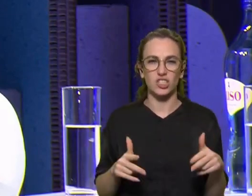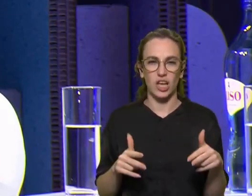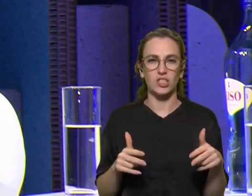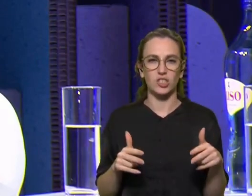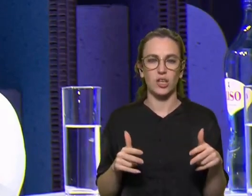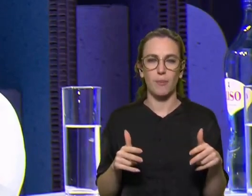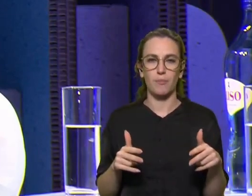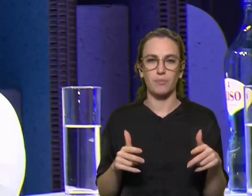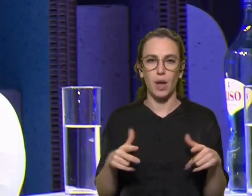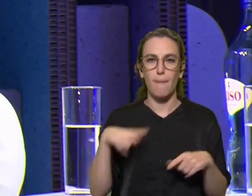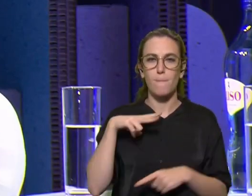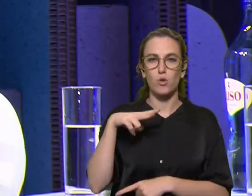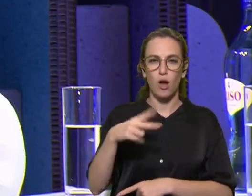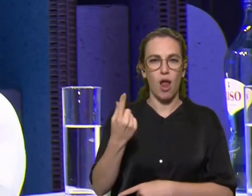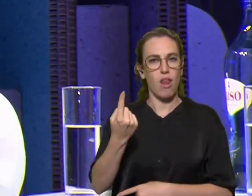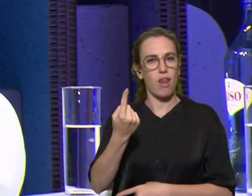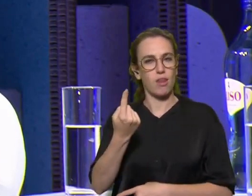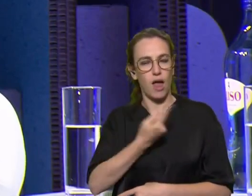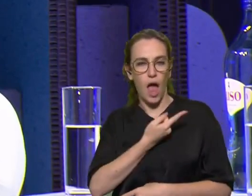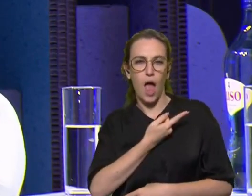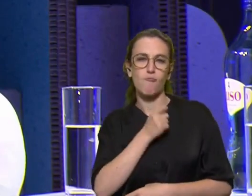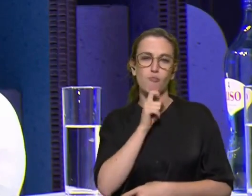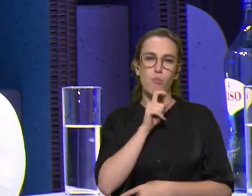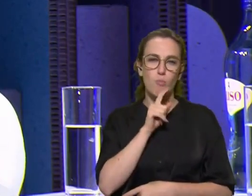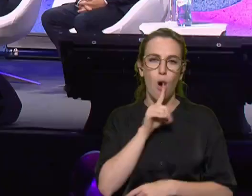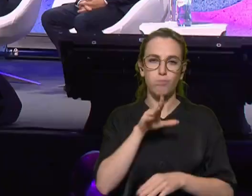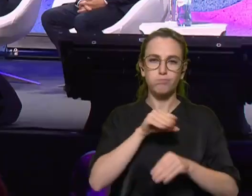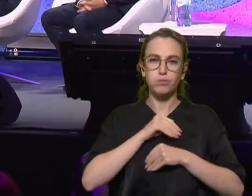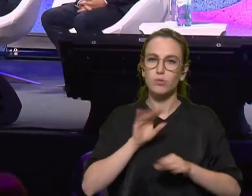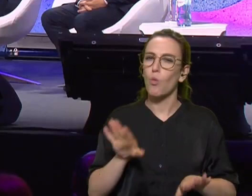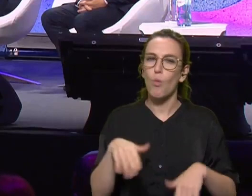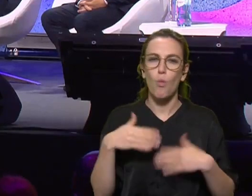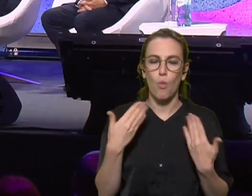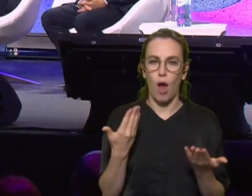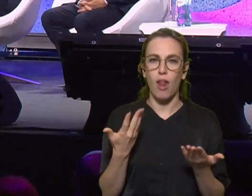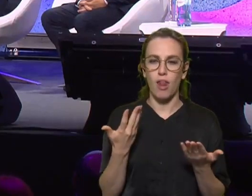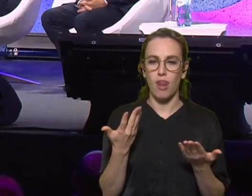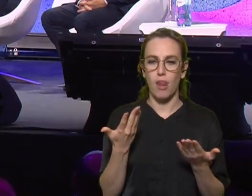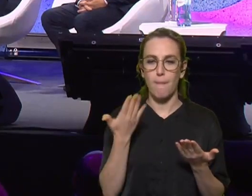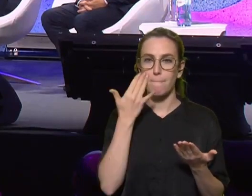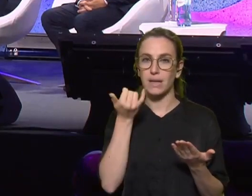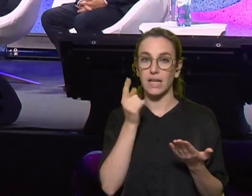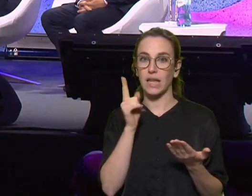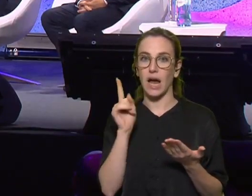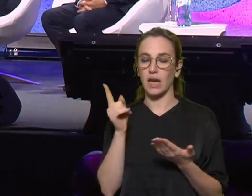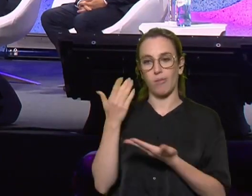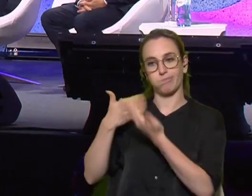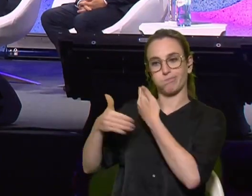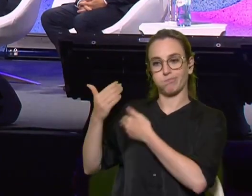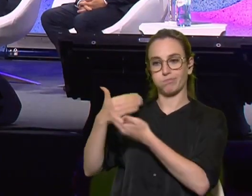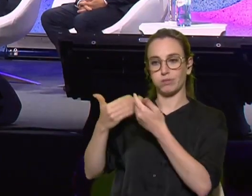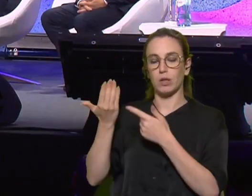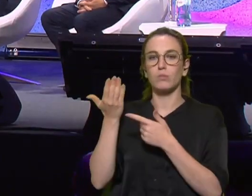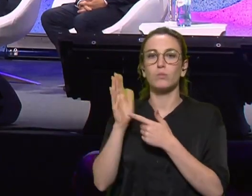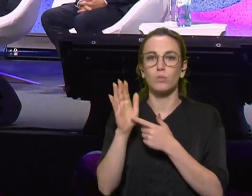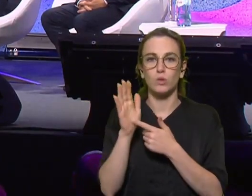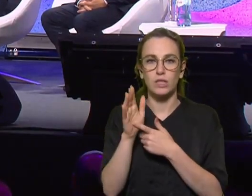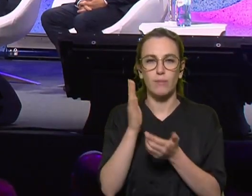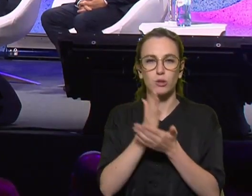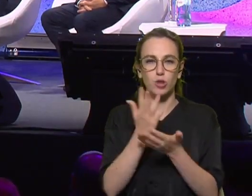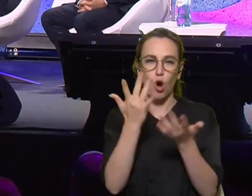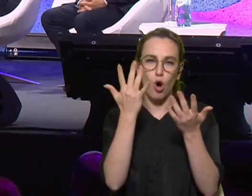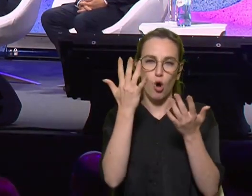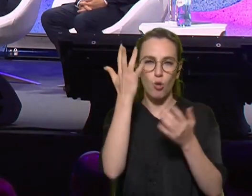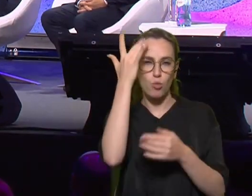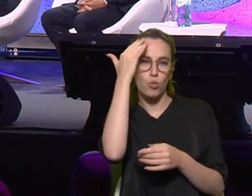Graça. So what is a strategy that could be adopted in Portugal for us to not be left lagging